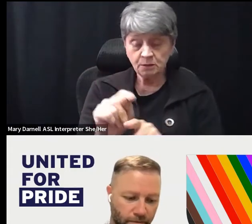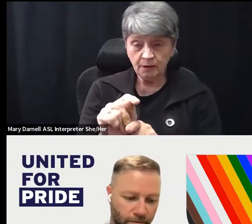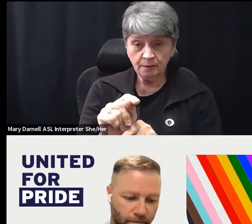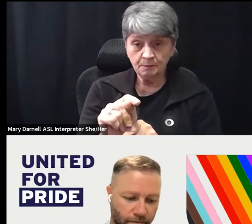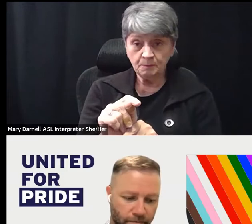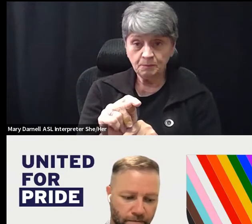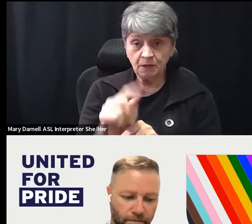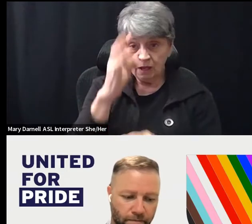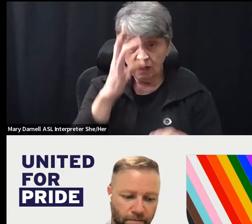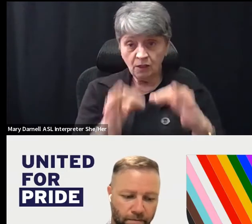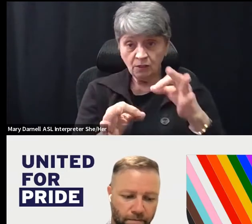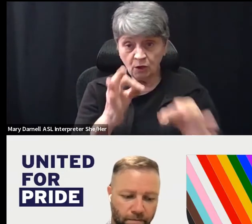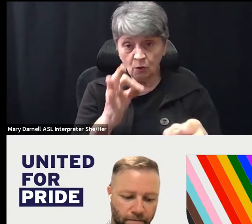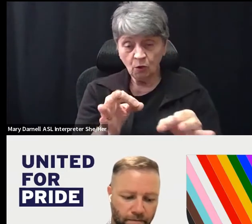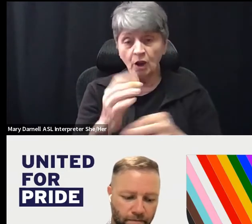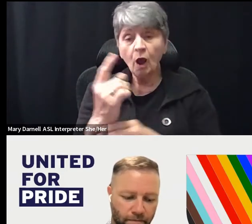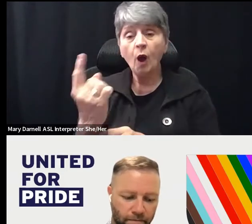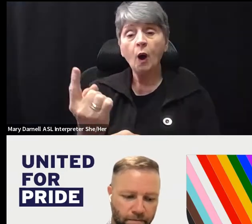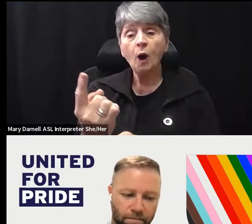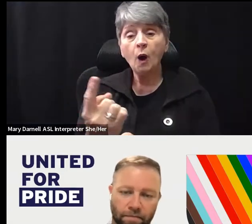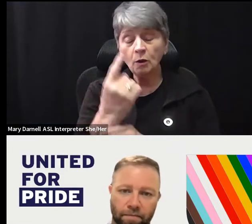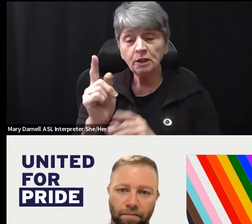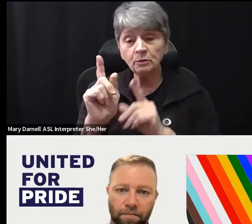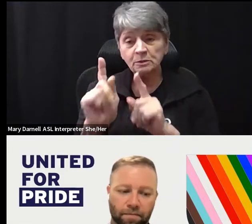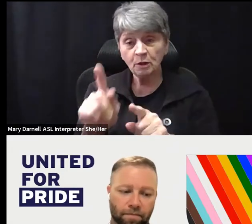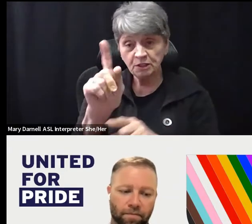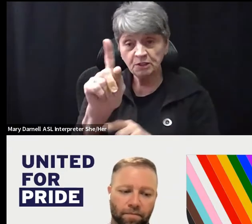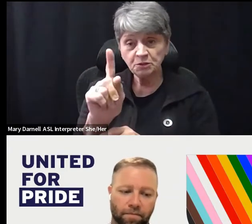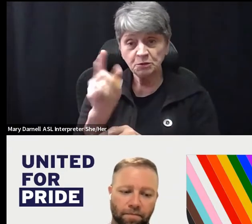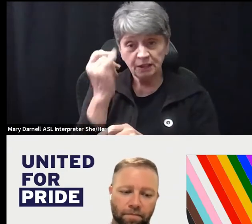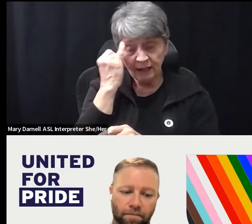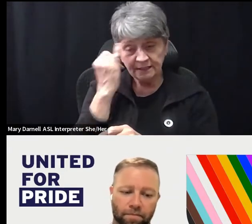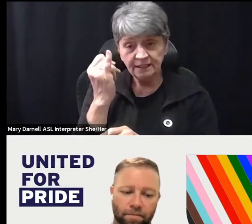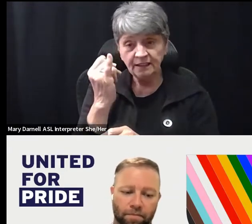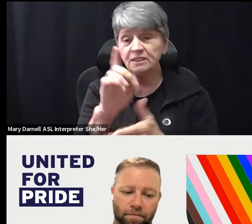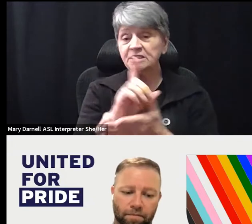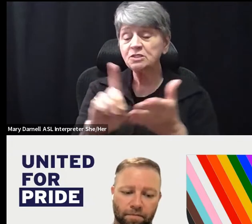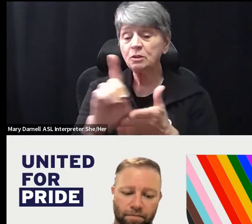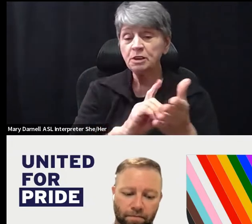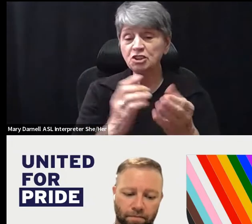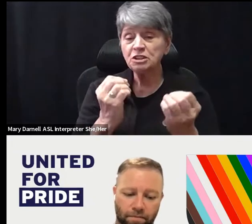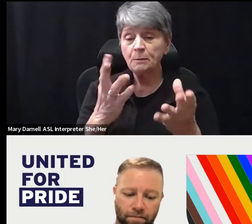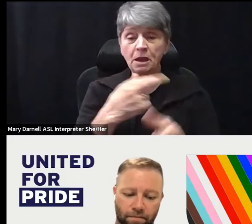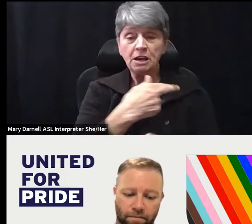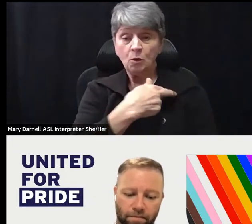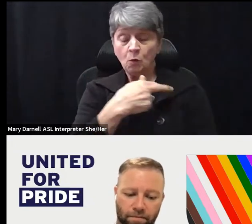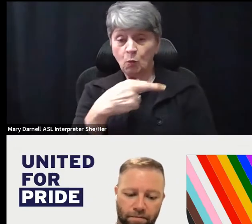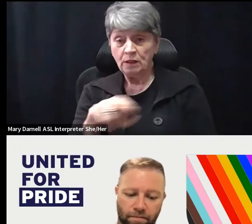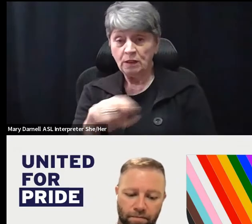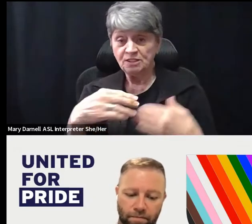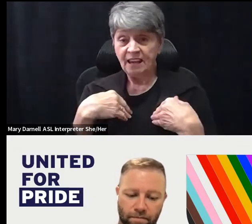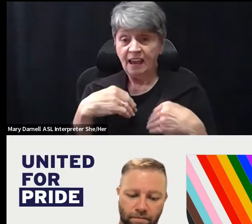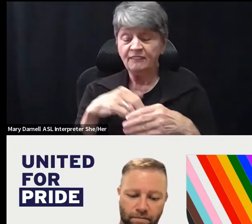court only addressed the idea of the discrimination that many religious schools, including the schools in this litigation, have in a